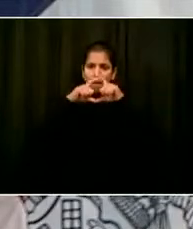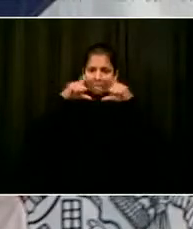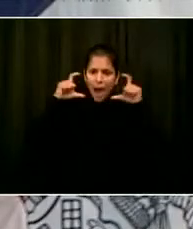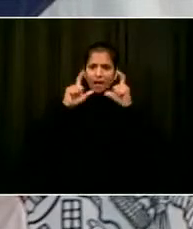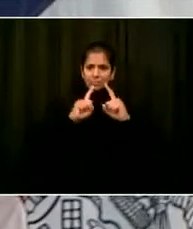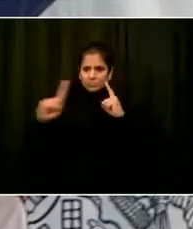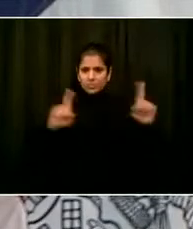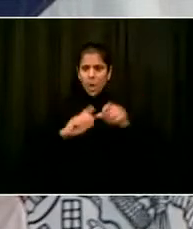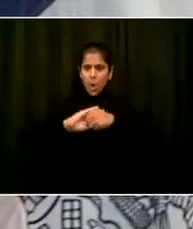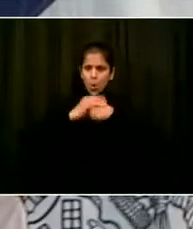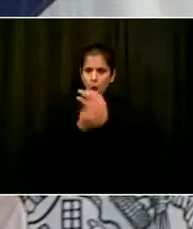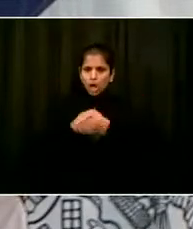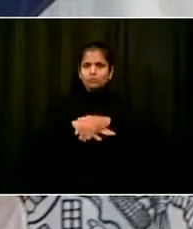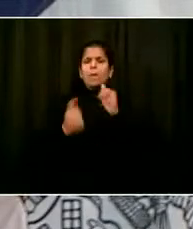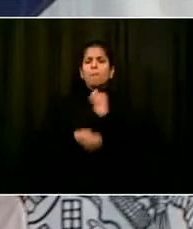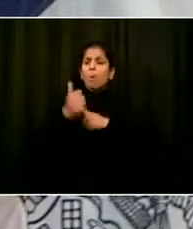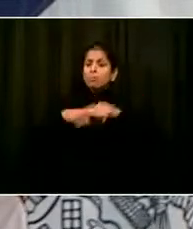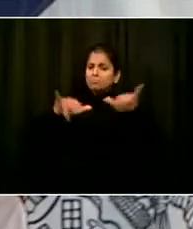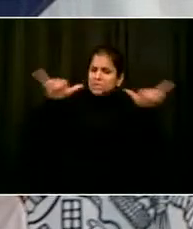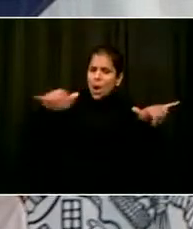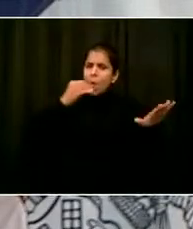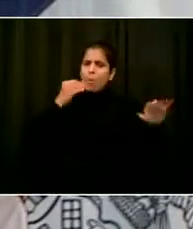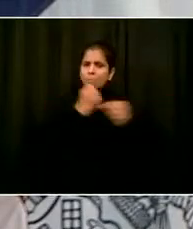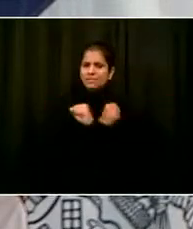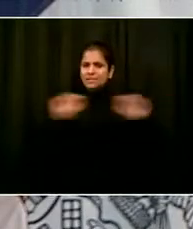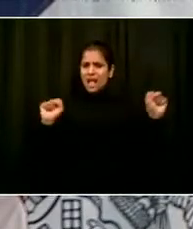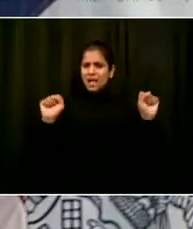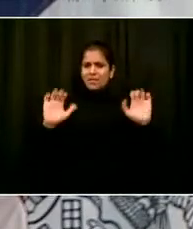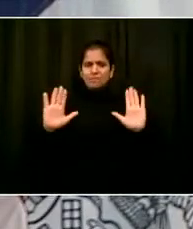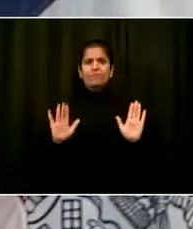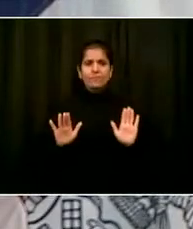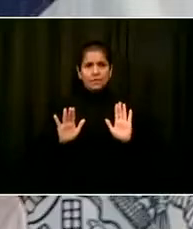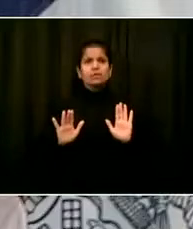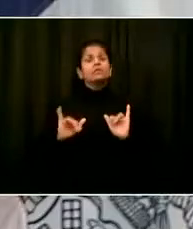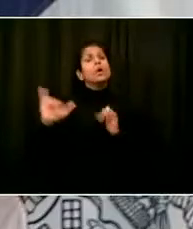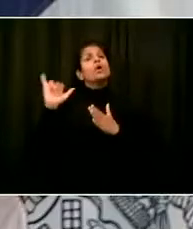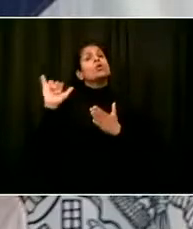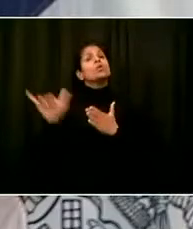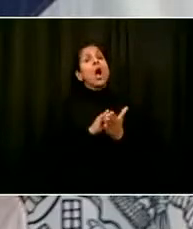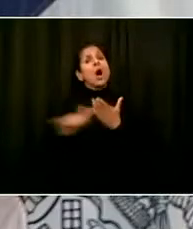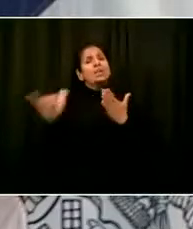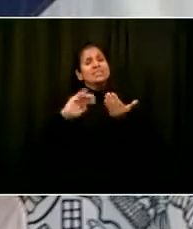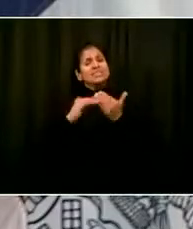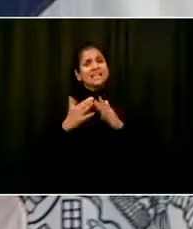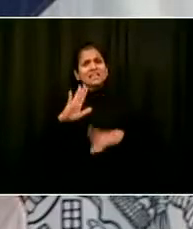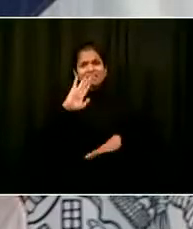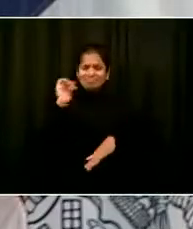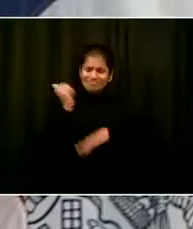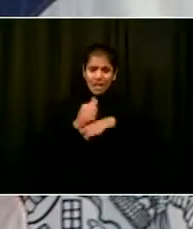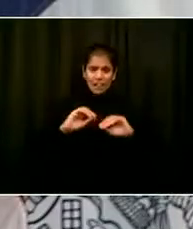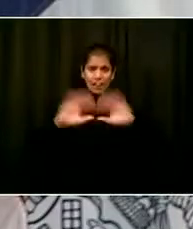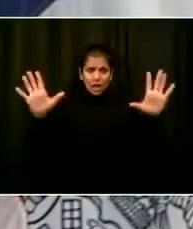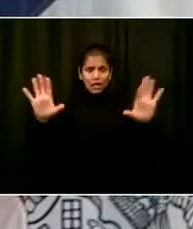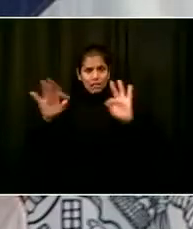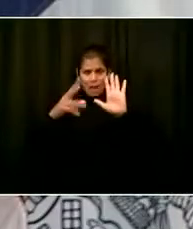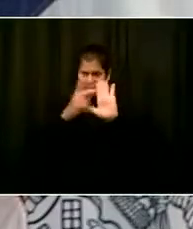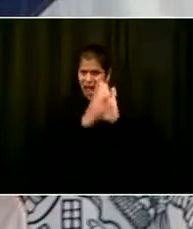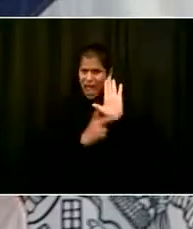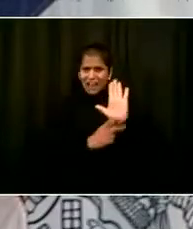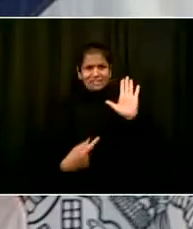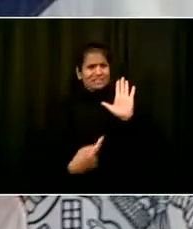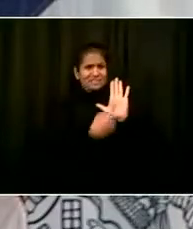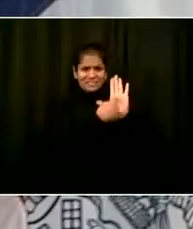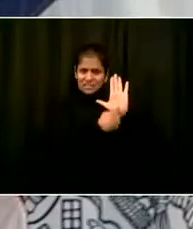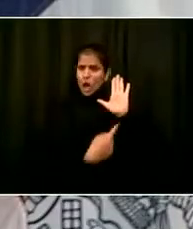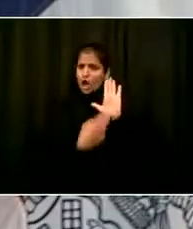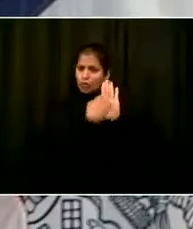clear guidelines our Healthcare leaders have laid out for us so uh I understand the candidates